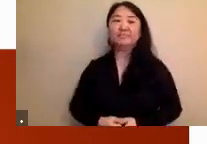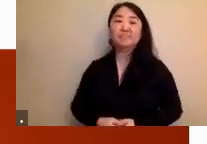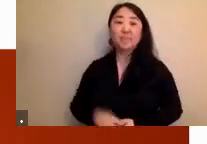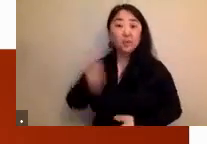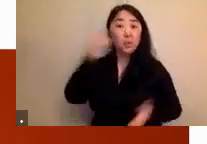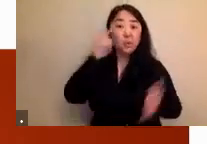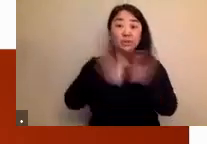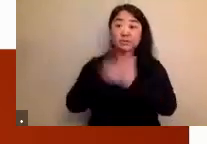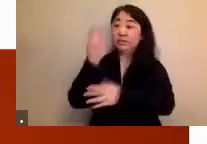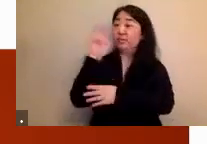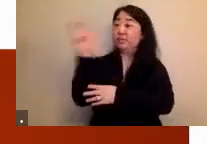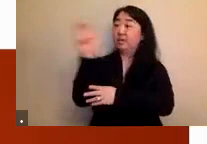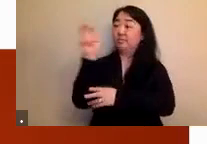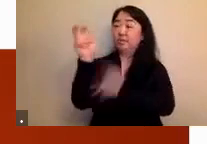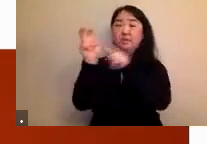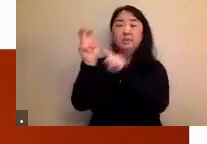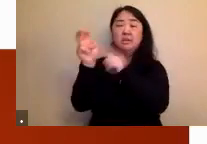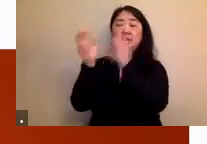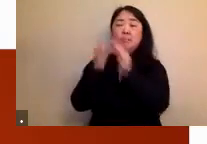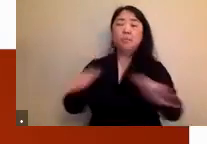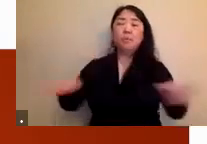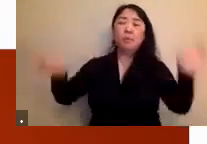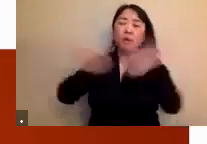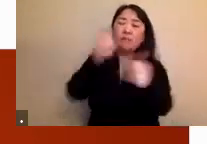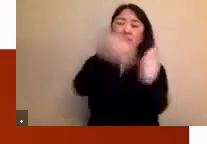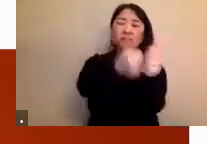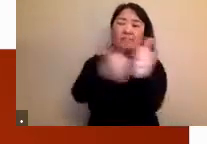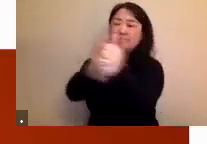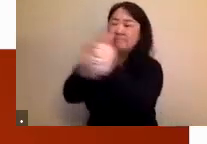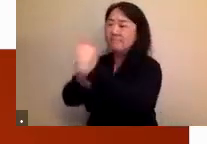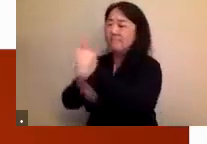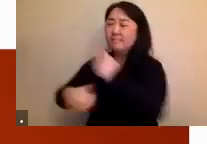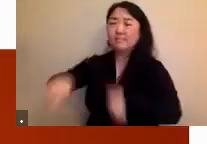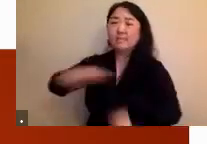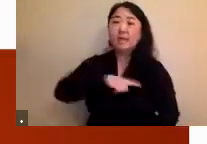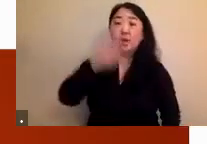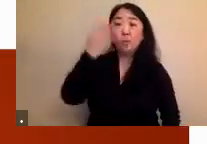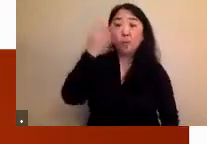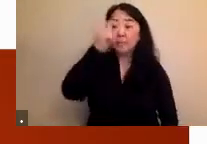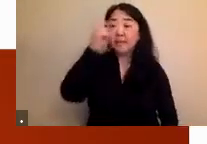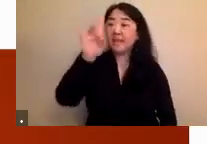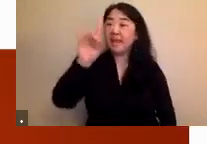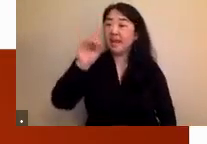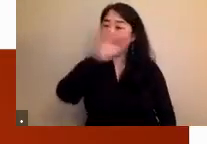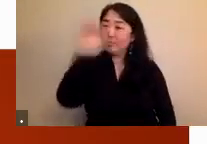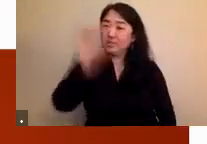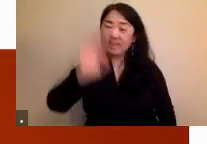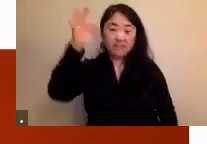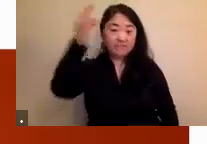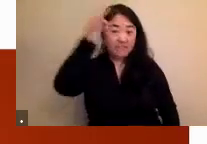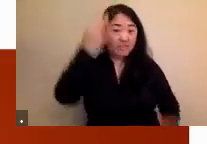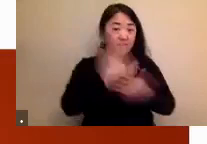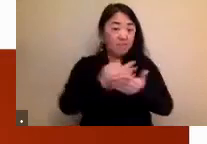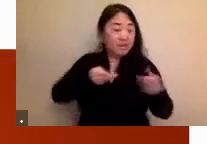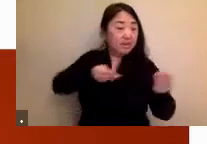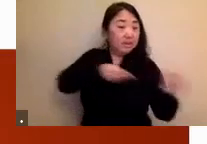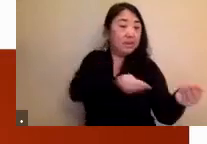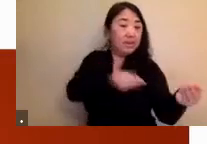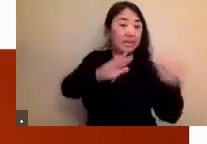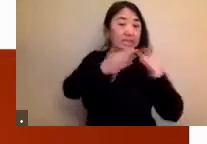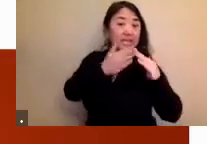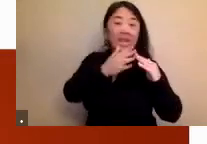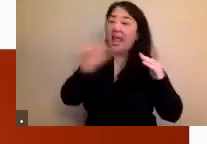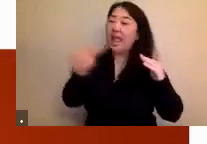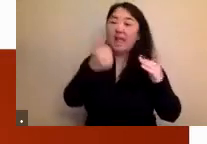is really important for all of us because 80% of federal funding coming into any city or any urban